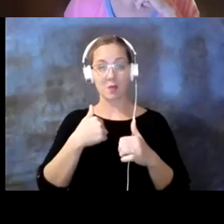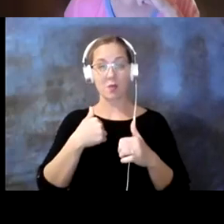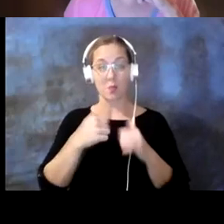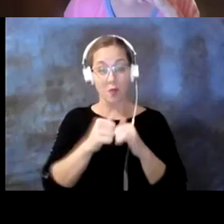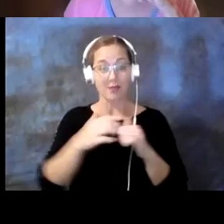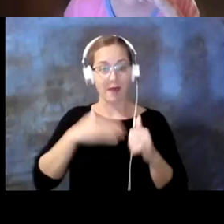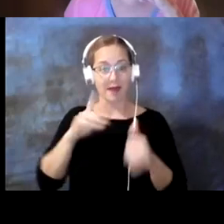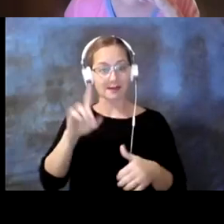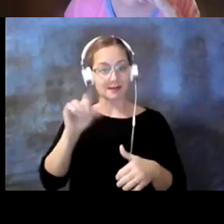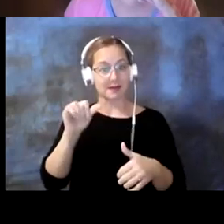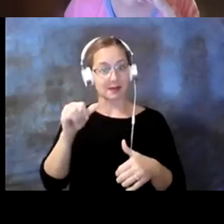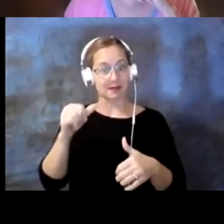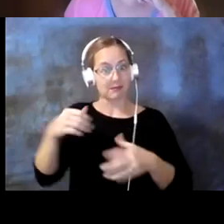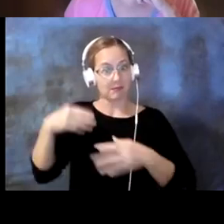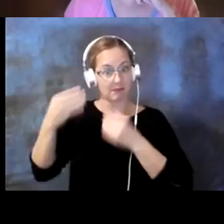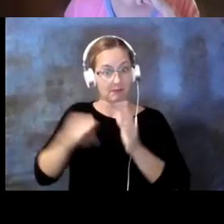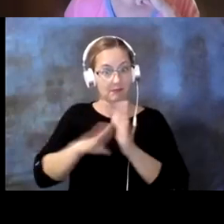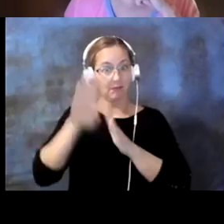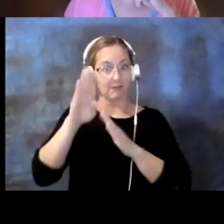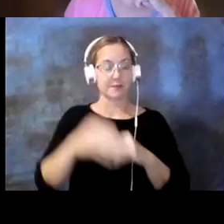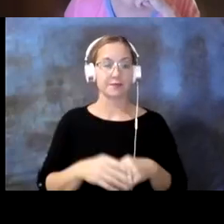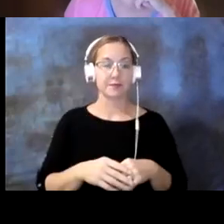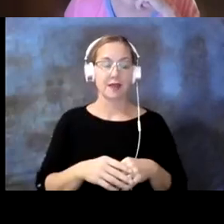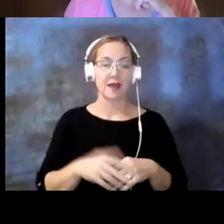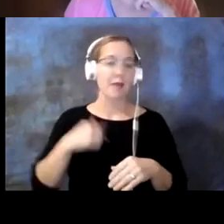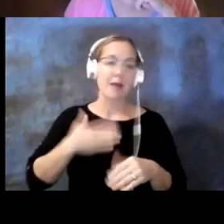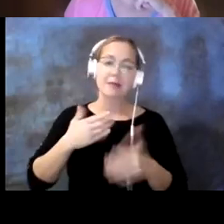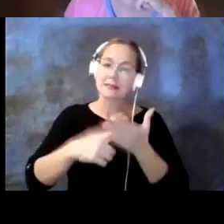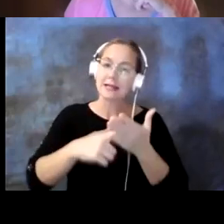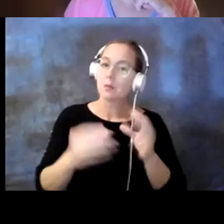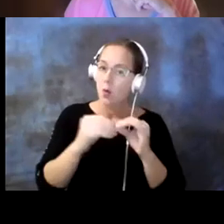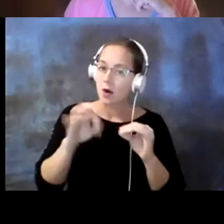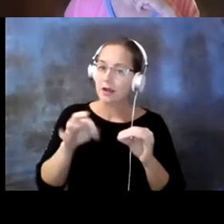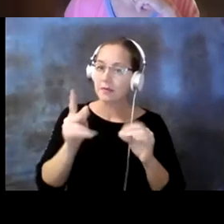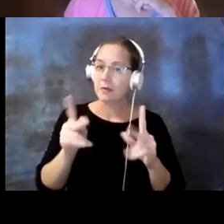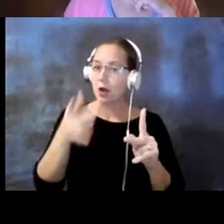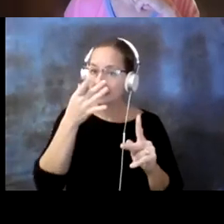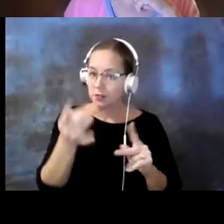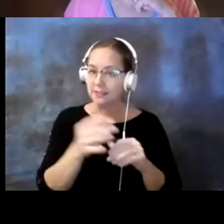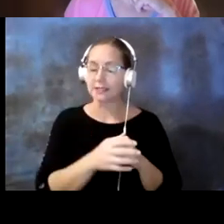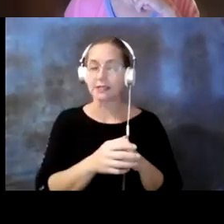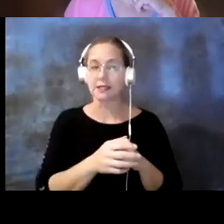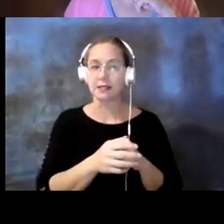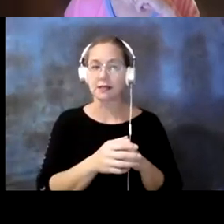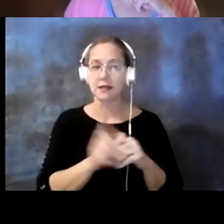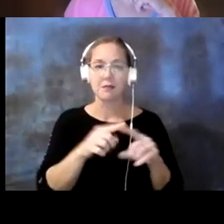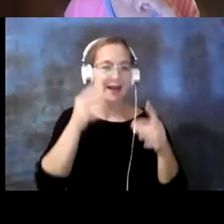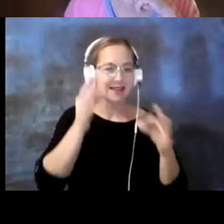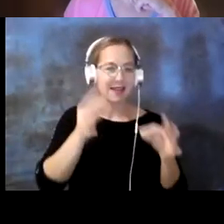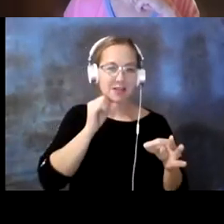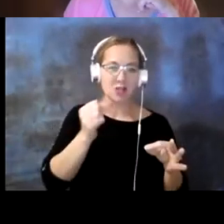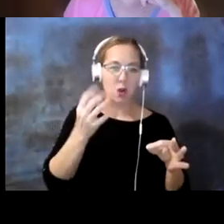years. I'm happy to talk about that more if people are interested, but I definitely don't want